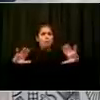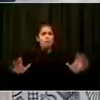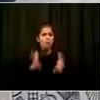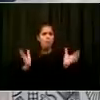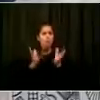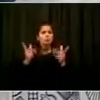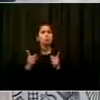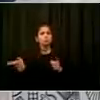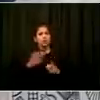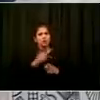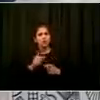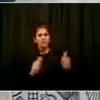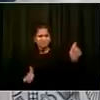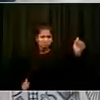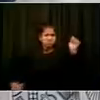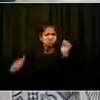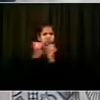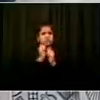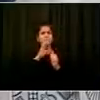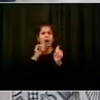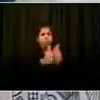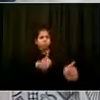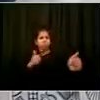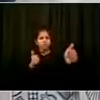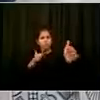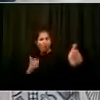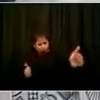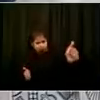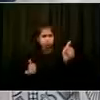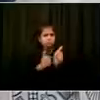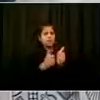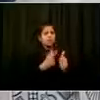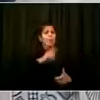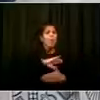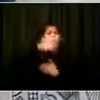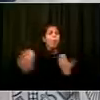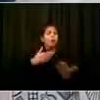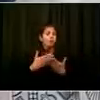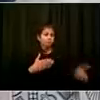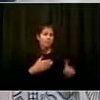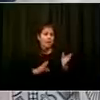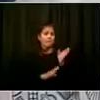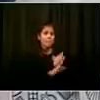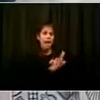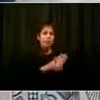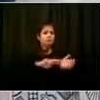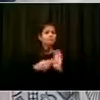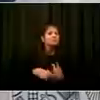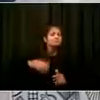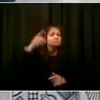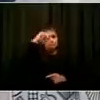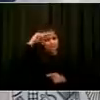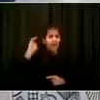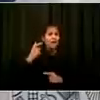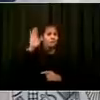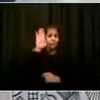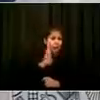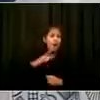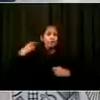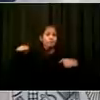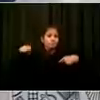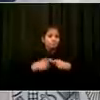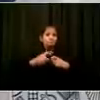of the areas to look at is in affordable housing, because there's going to be a lot of investment going forward in affordable housing. One thing the city will never